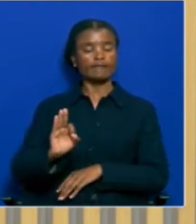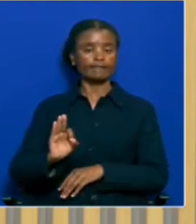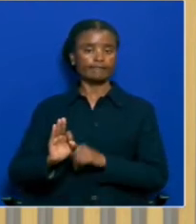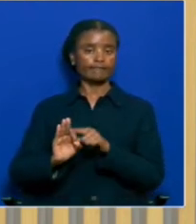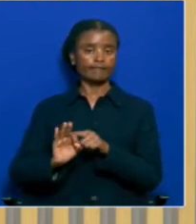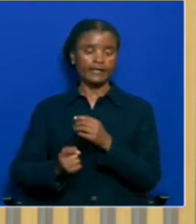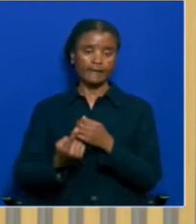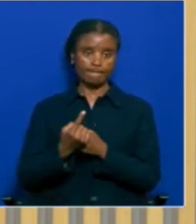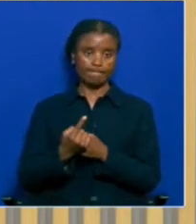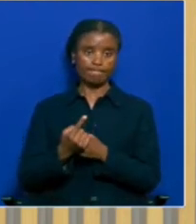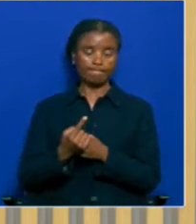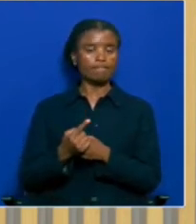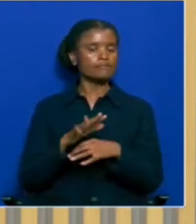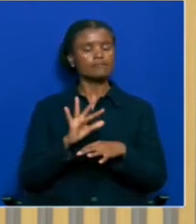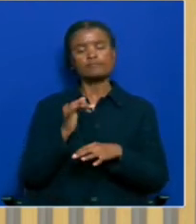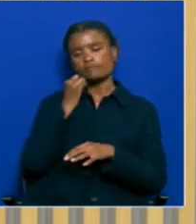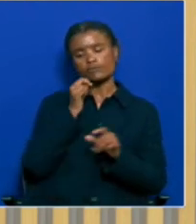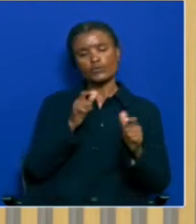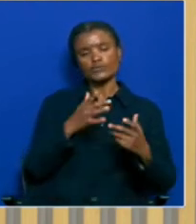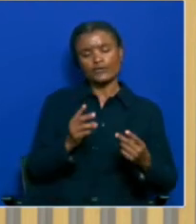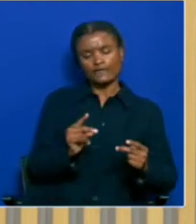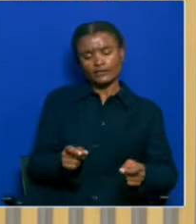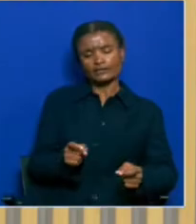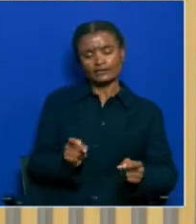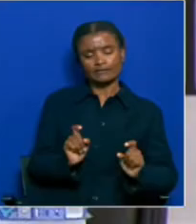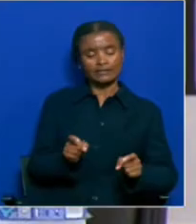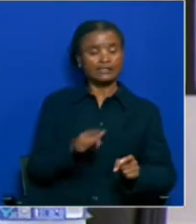fast, Commissioner. Am I too fast? Page 415?